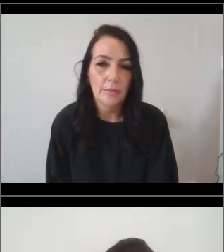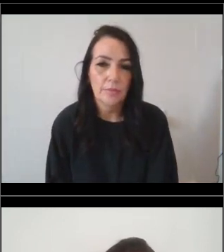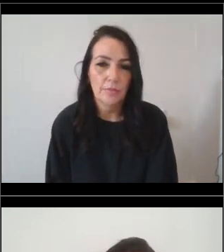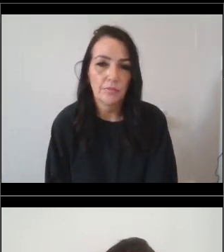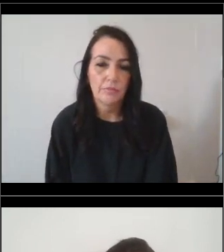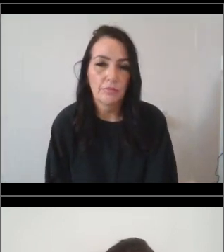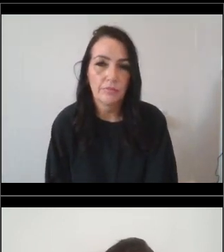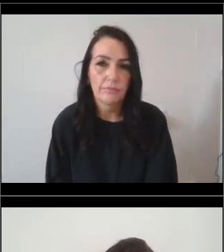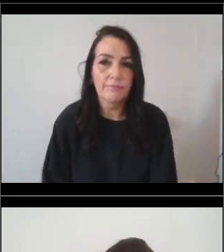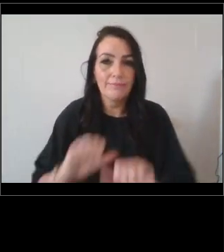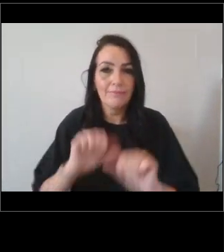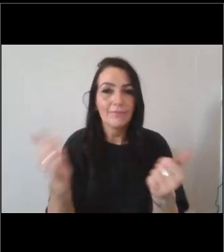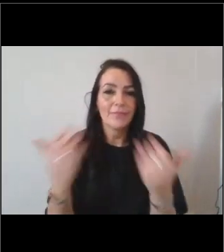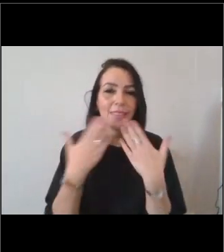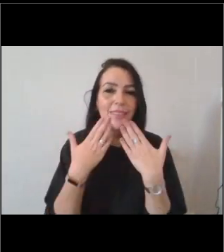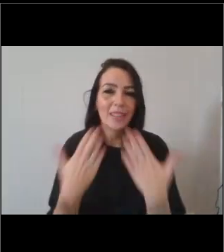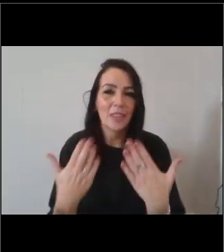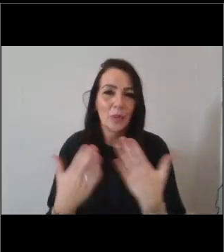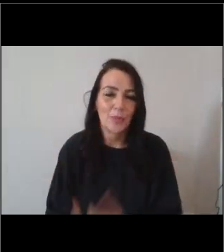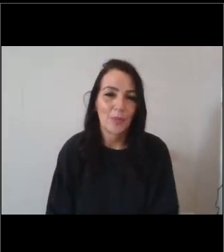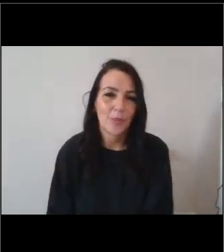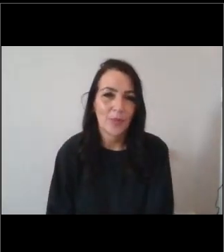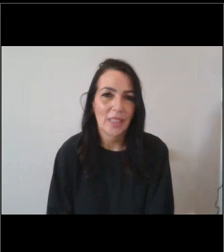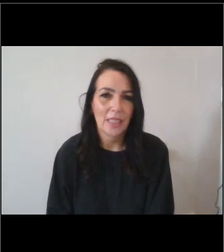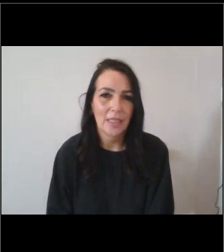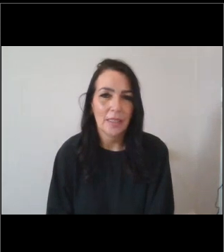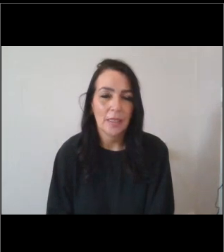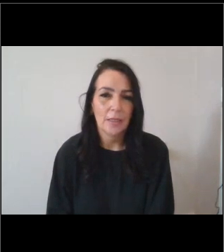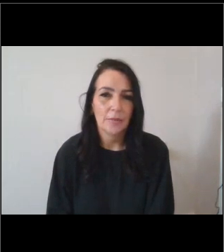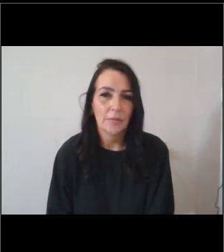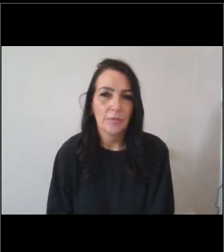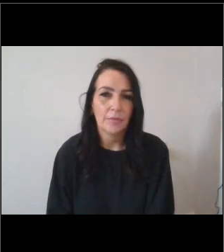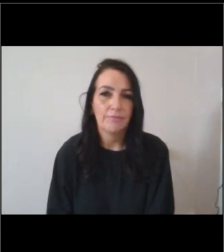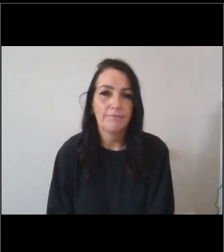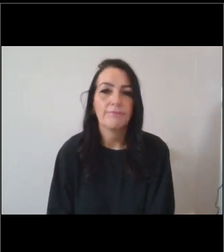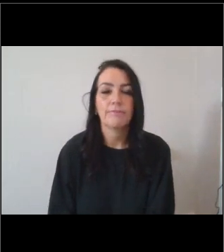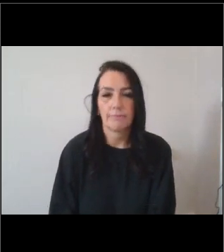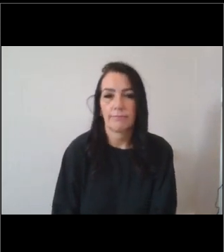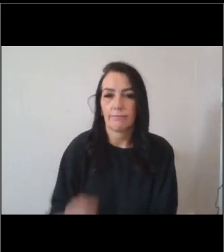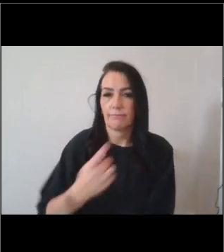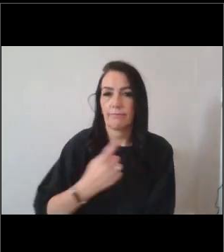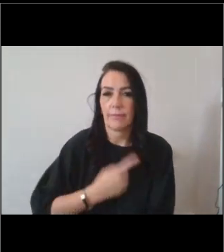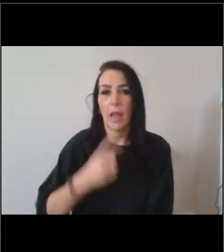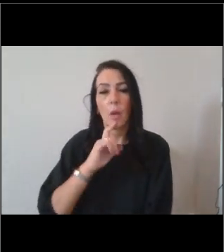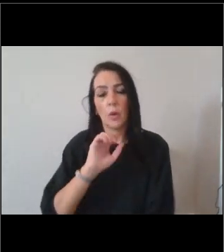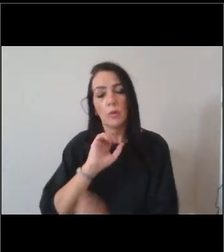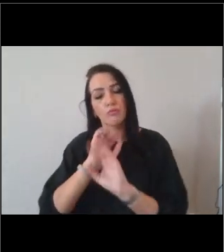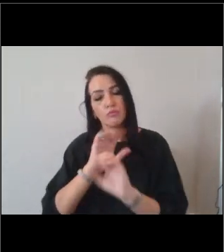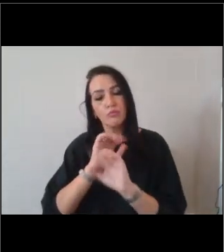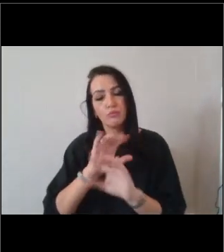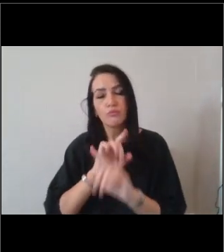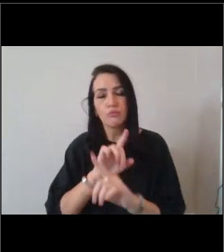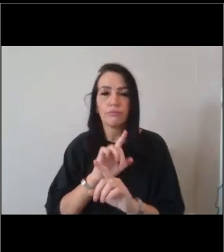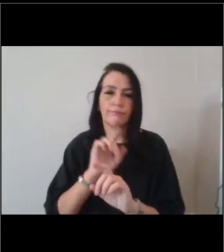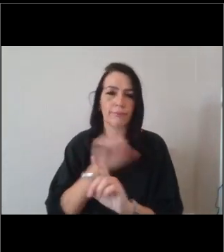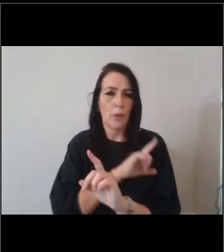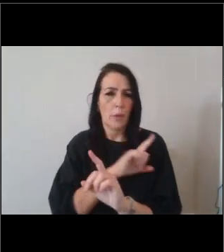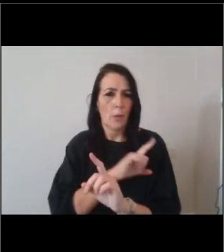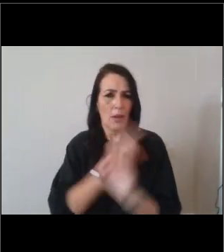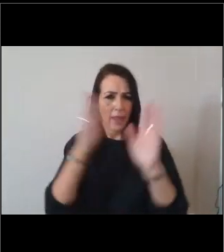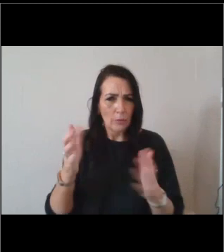Hey everyone, thank you, Nora. So in the first section, I'm just going to set the scene a little bit and talk about why we need to